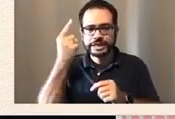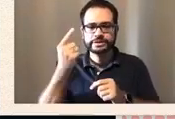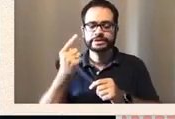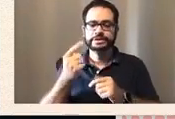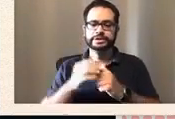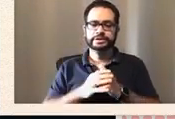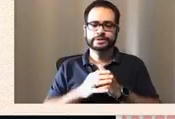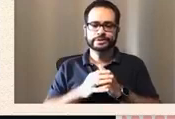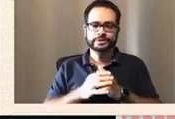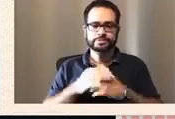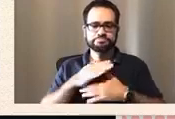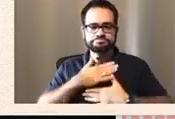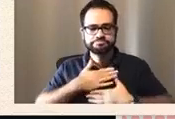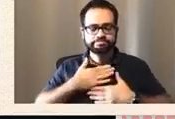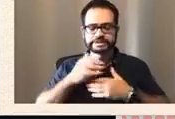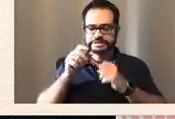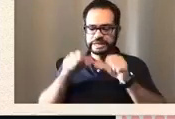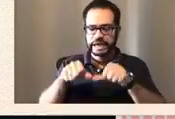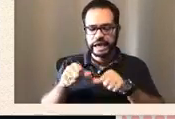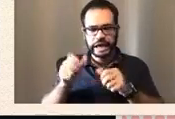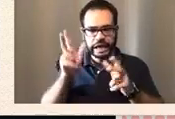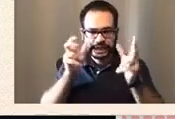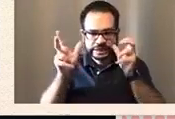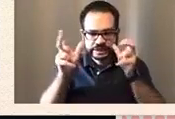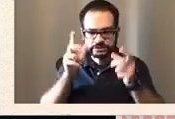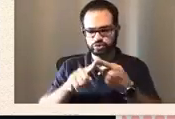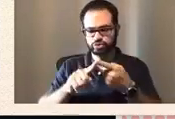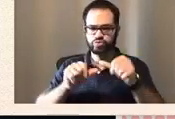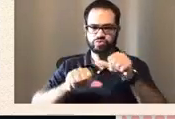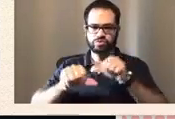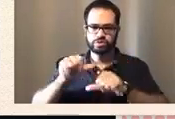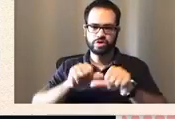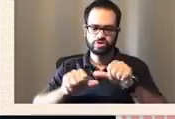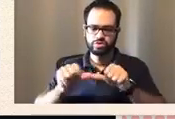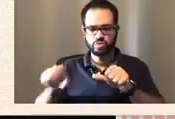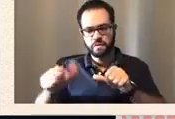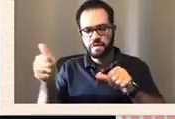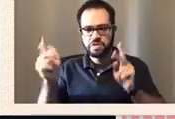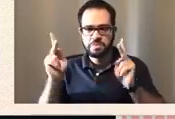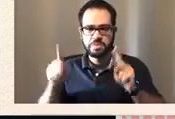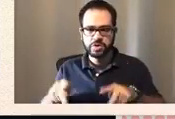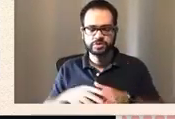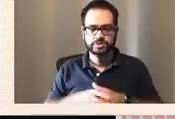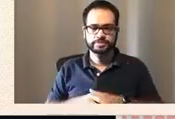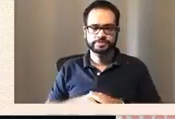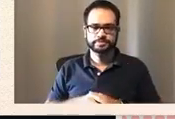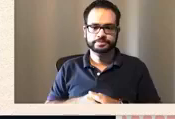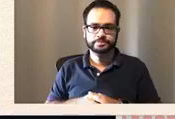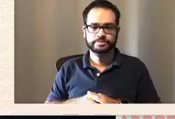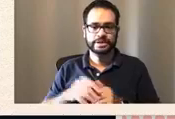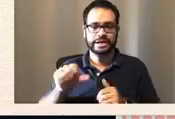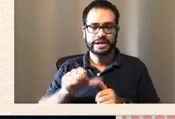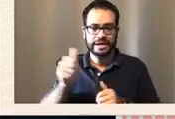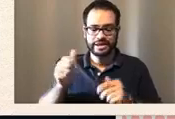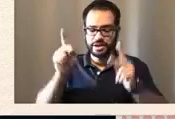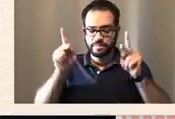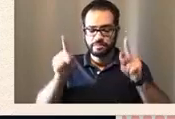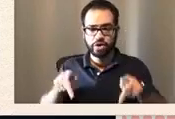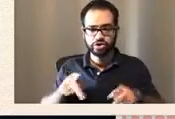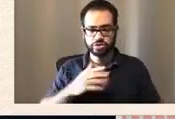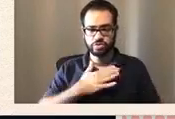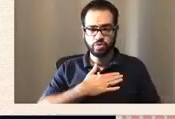can listen to another person. Anyone who is willing to and able